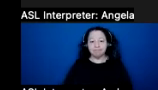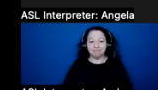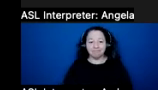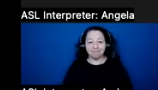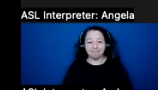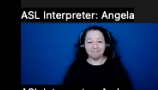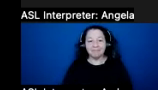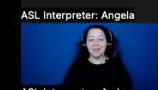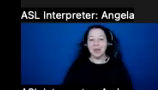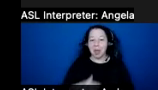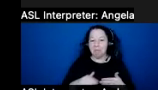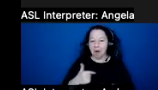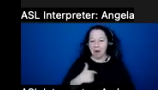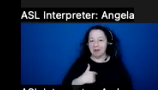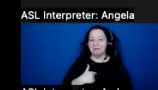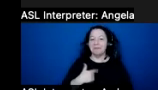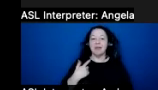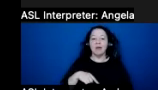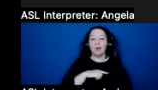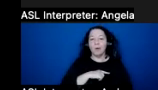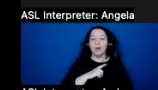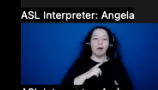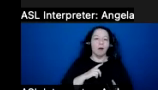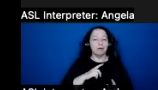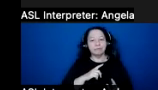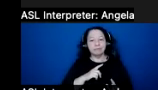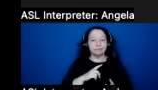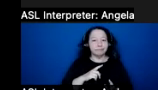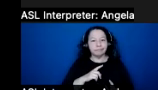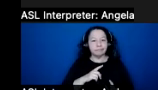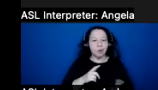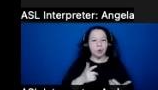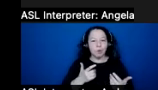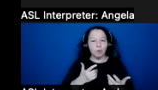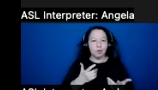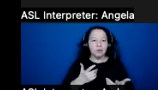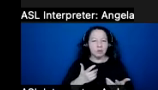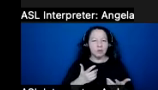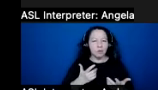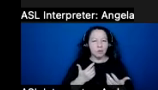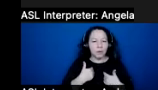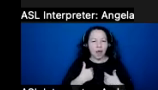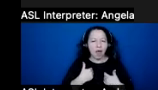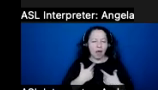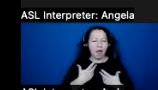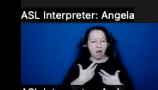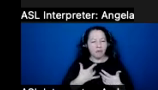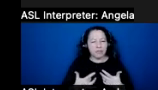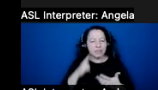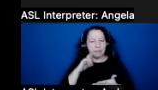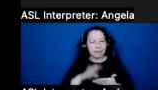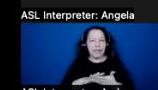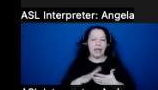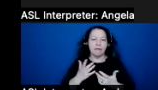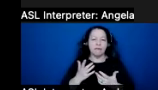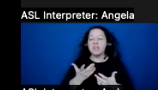Pardon me, that we are biased to support anyone who experiences violence. So being an advocate is a way of being